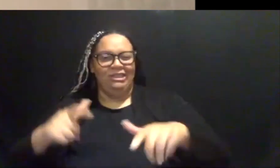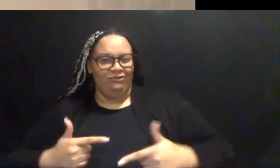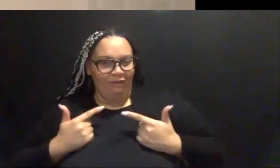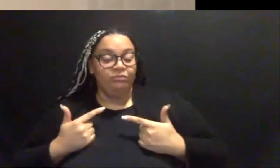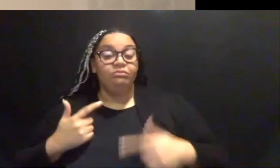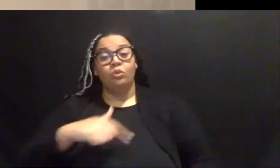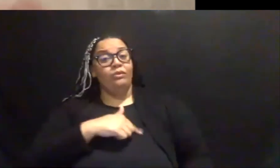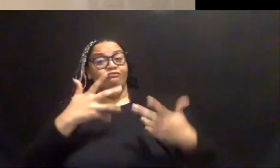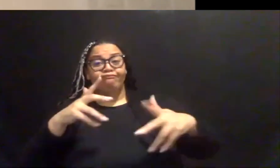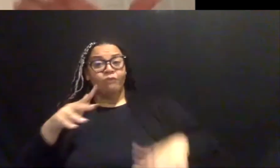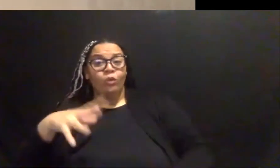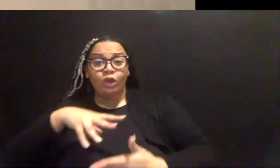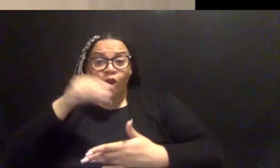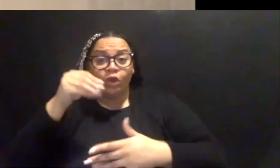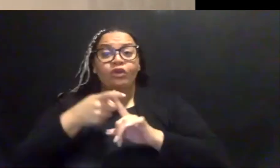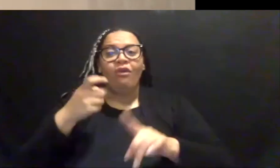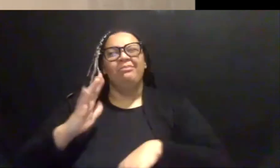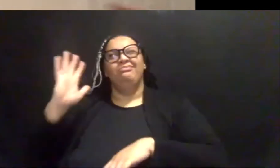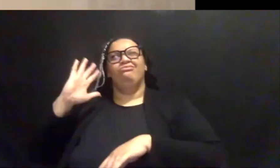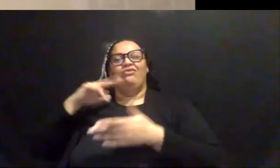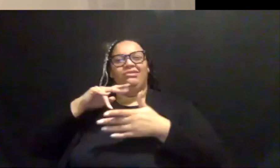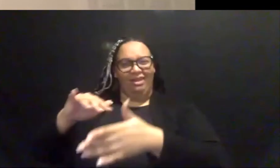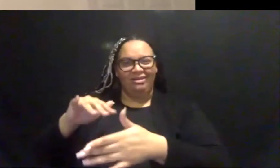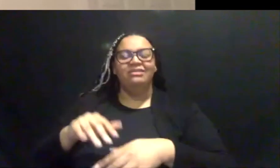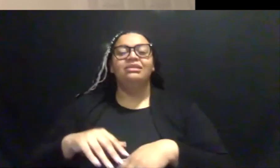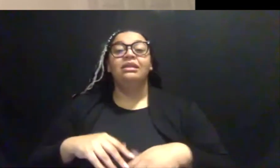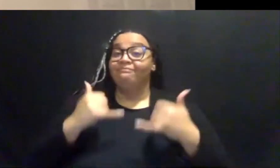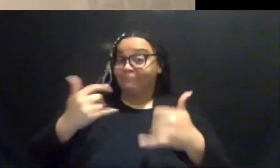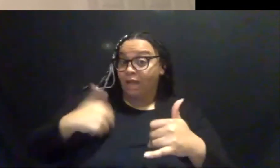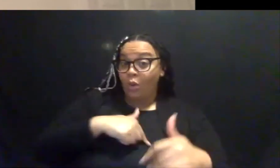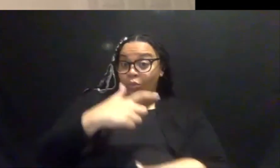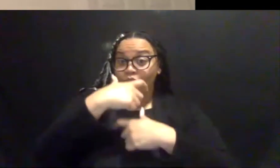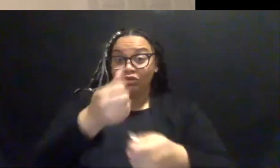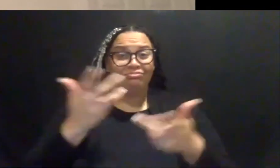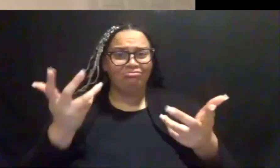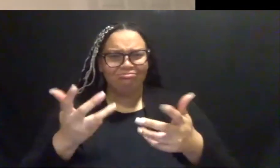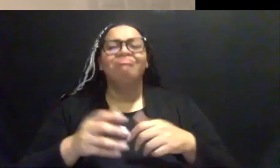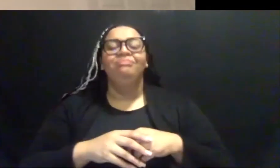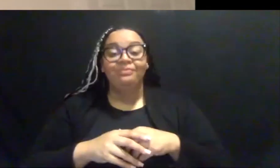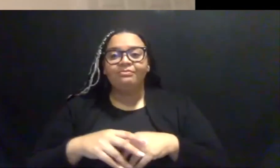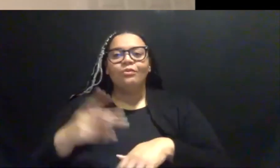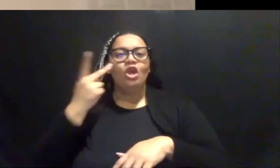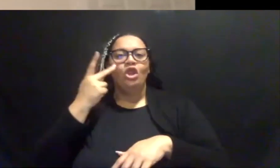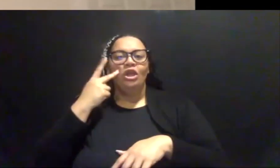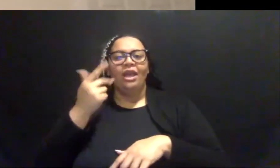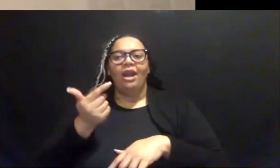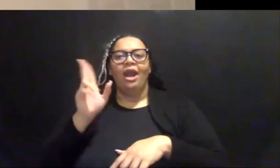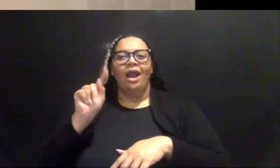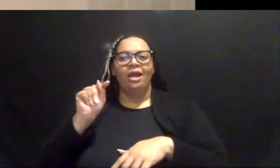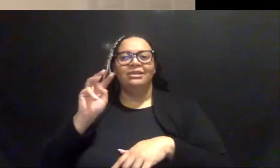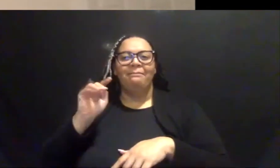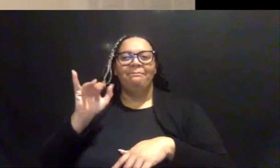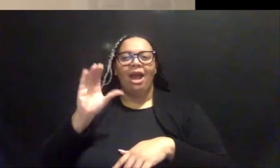already learned this from previous studies. But so now what we're interested in is looking at the gut microbiome. And I feel like